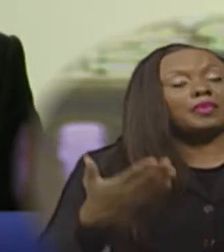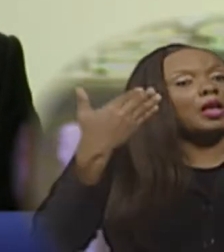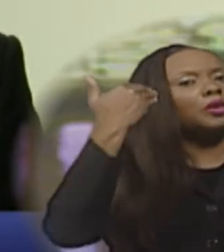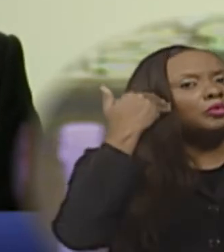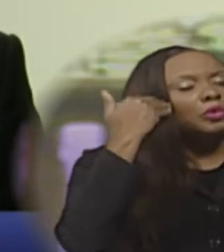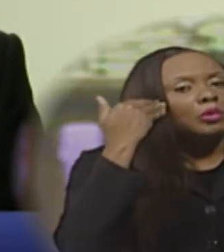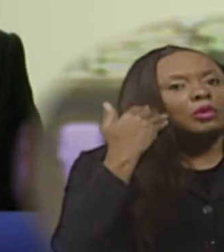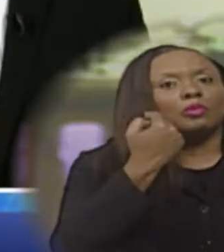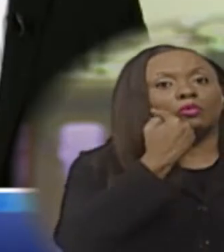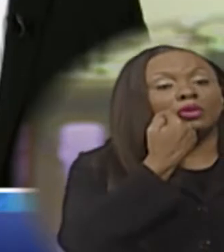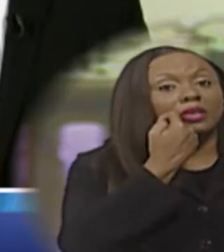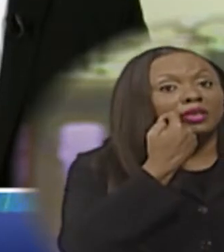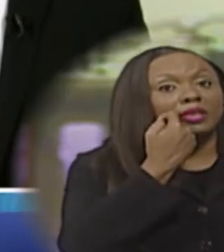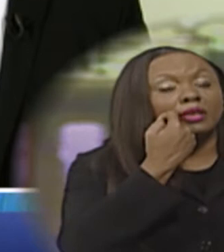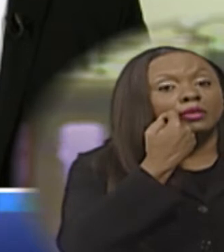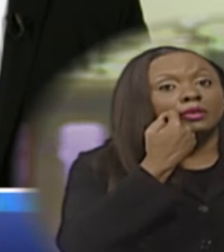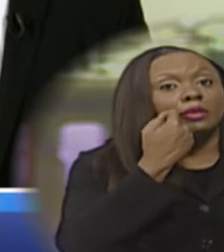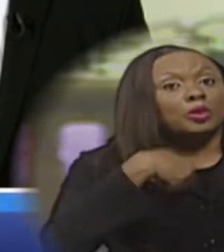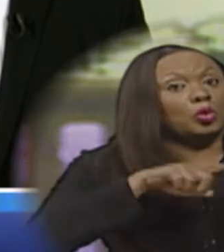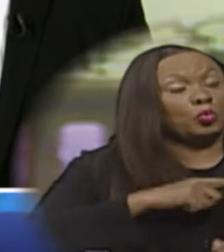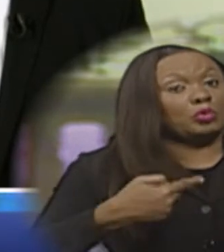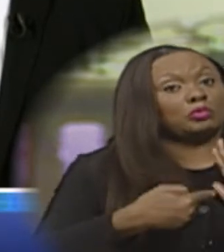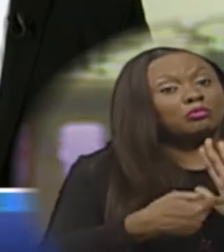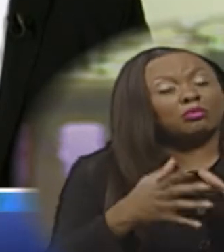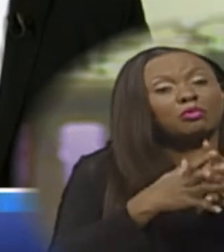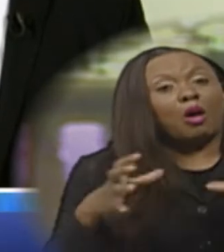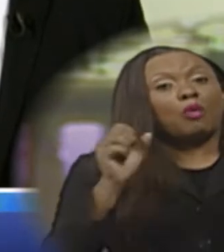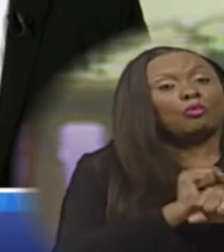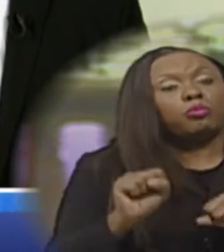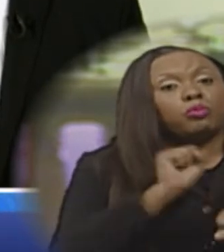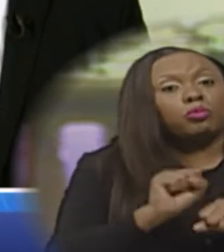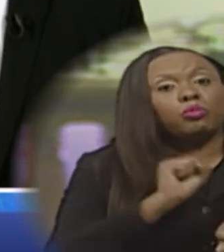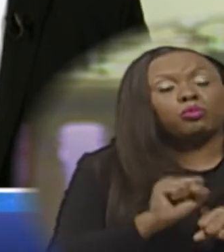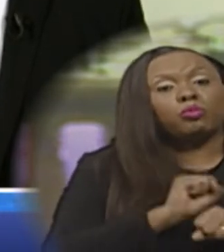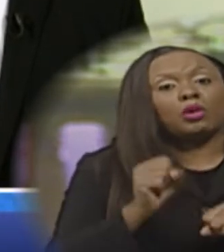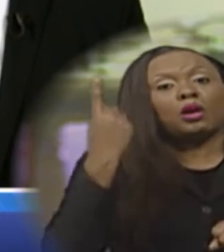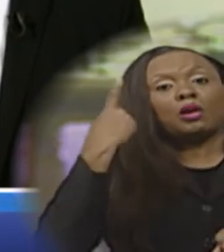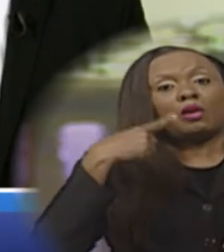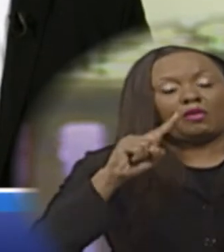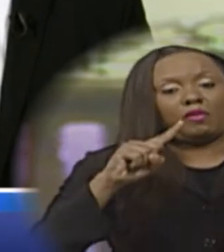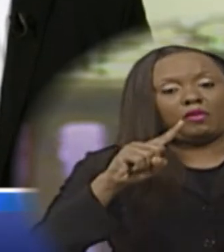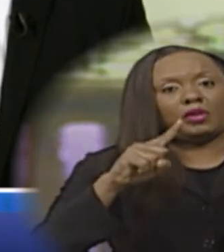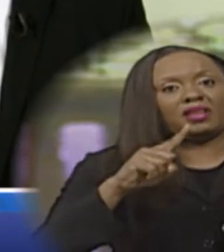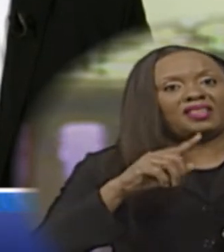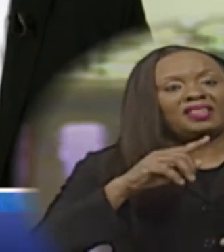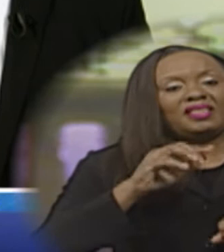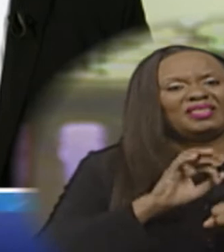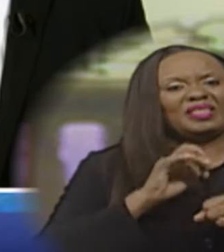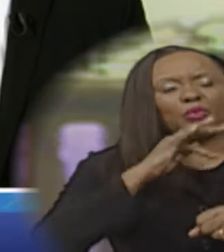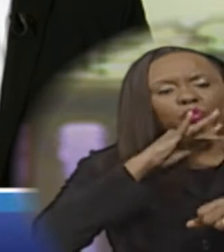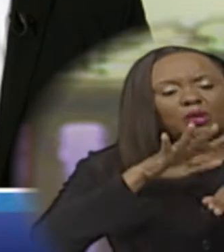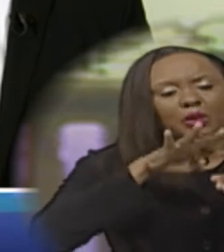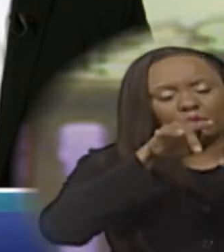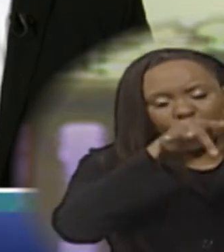now we were showing video of some of the work that's been being done to divert the sewage to the Bridgetown system. How has that